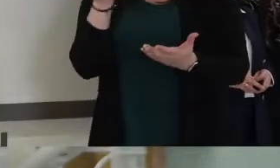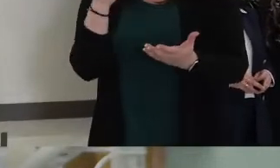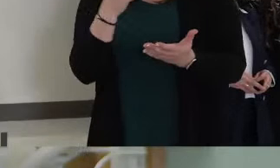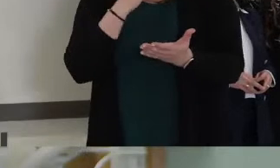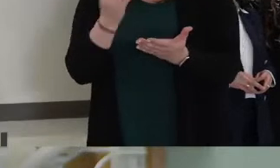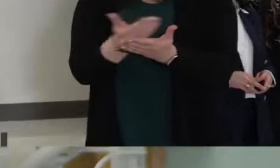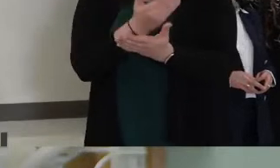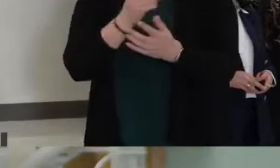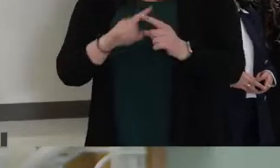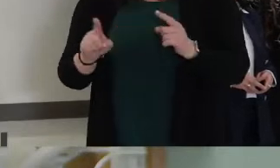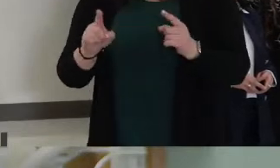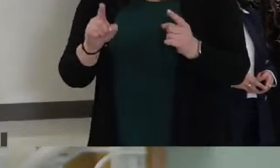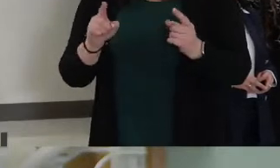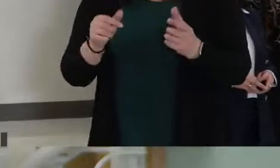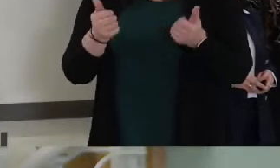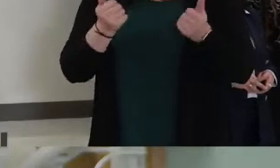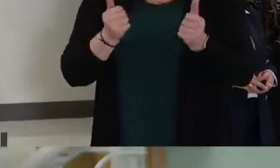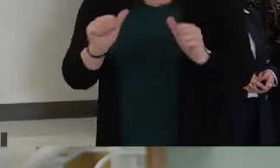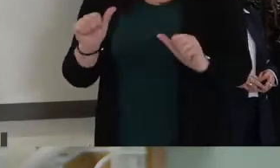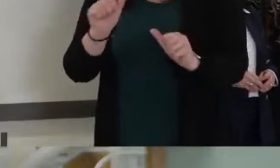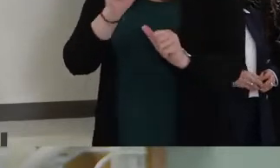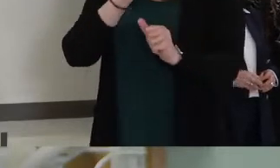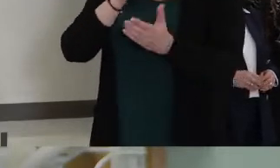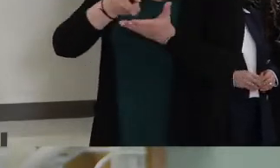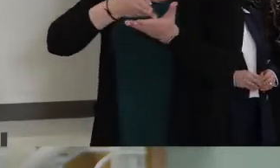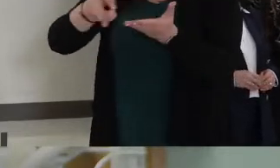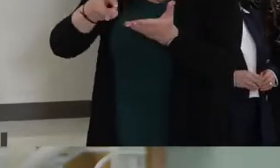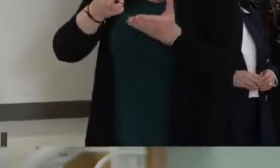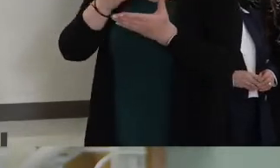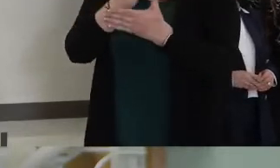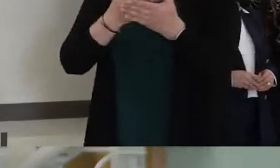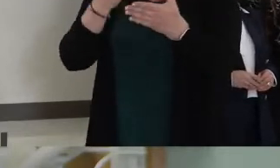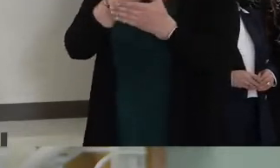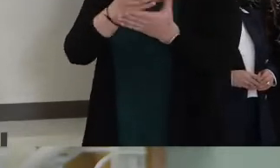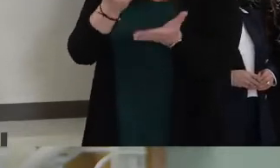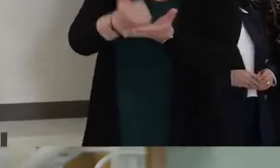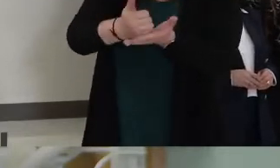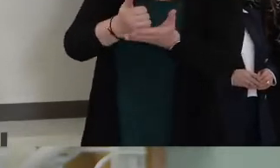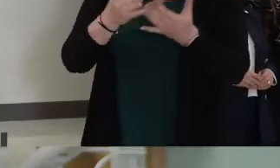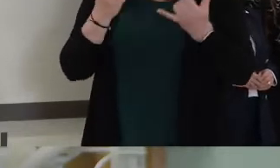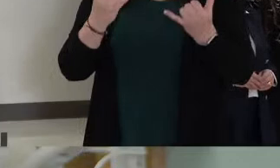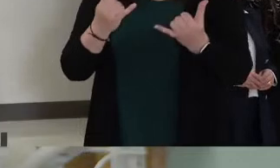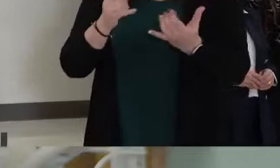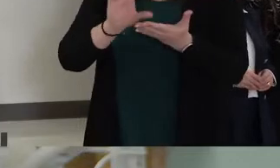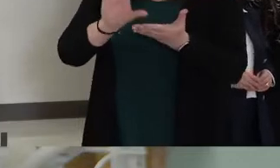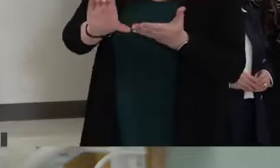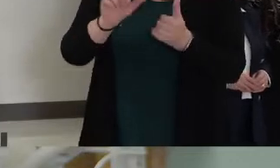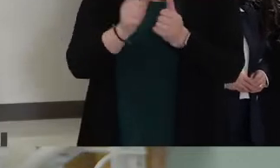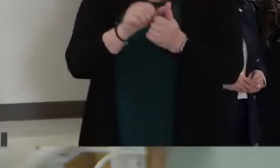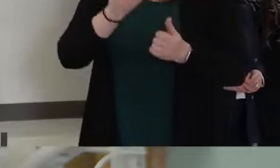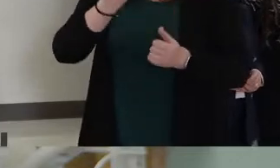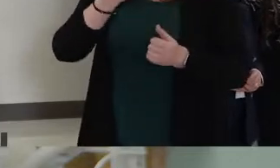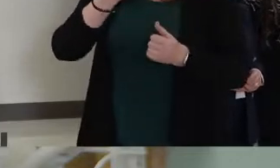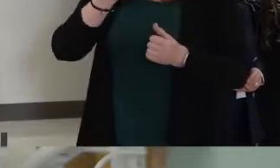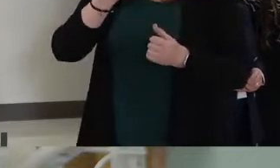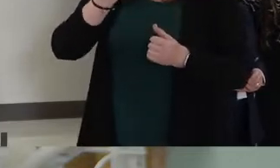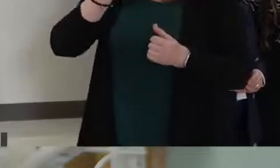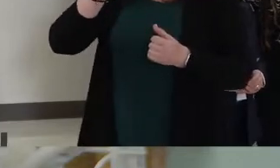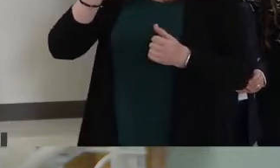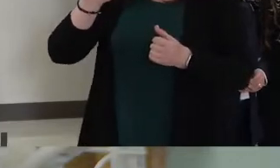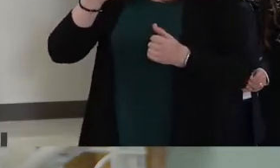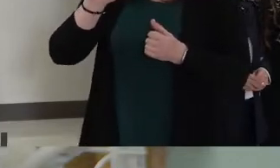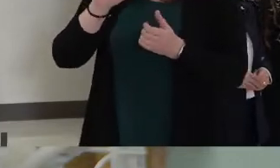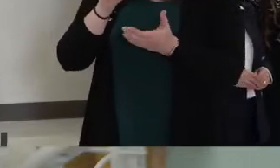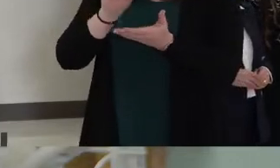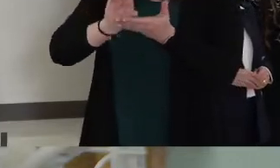but even tried and true interventions that now are going to be funded with Medicaid funding, that is a step in the right direction